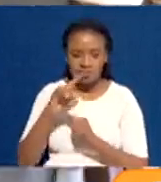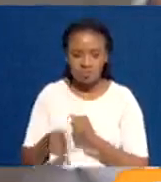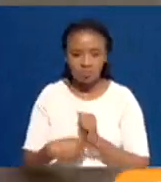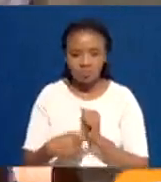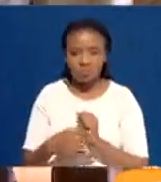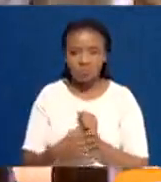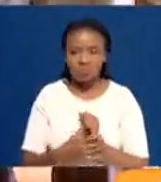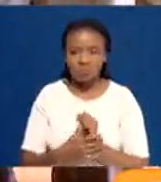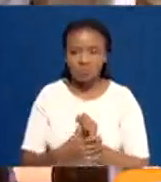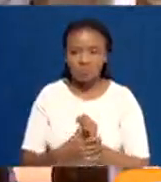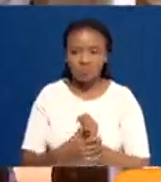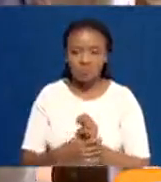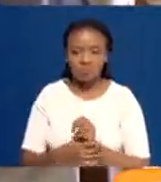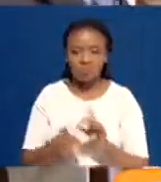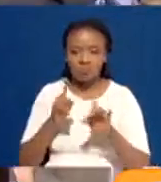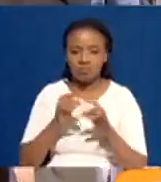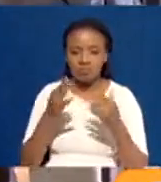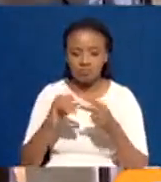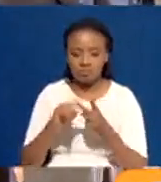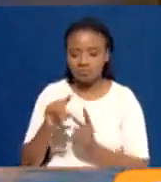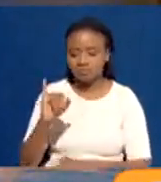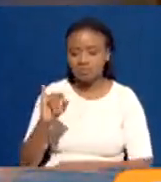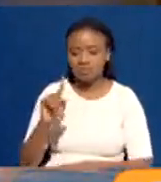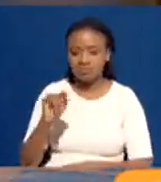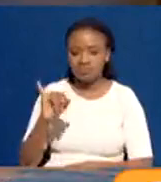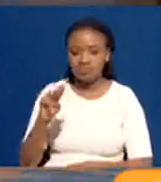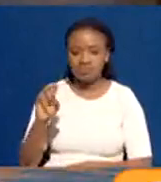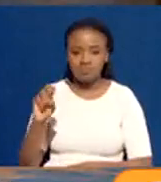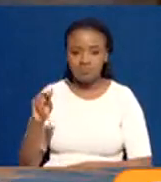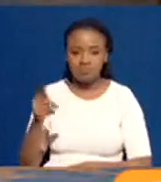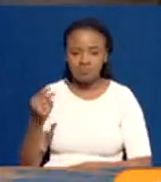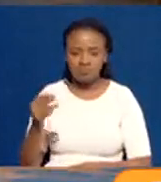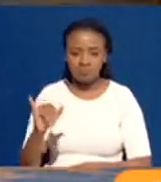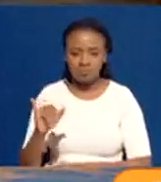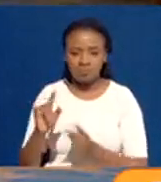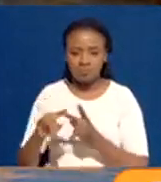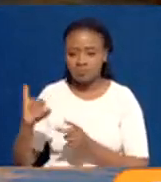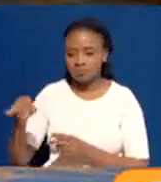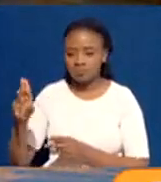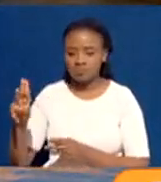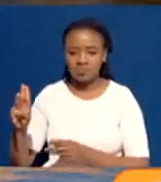28,136. Timothy Kipchumba and Jonathan Tanui tied at the second position with